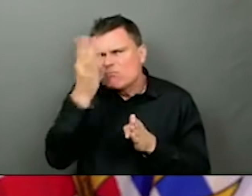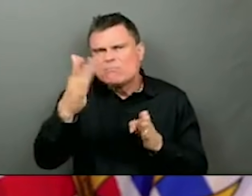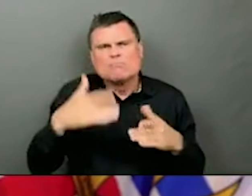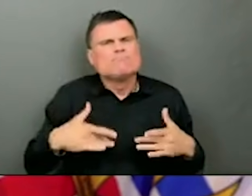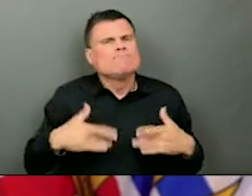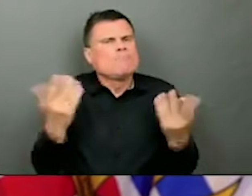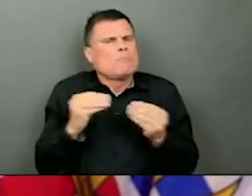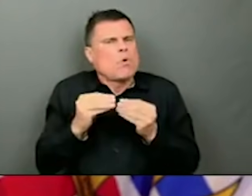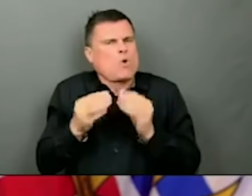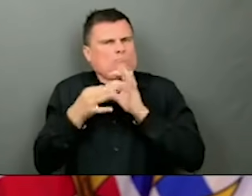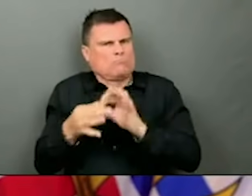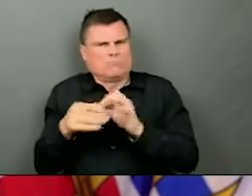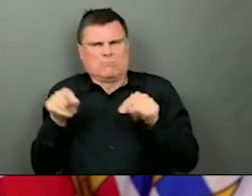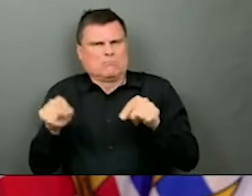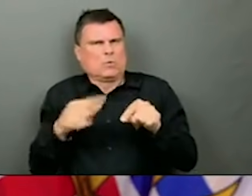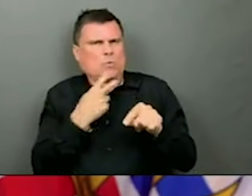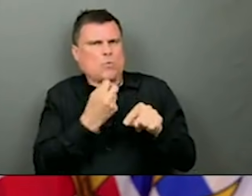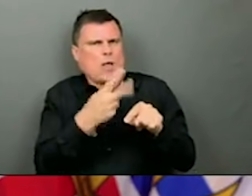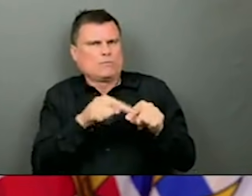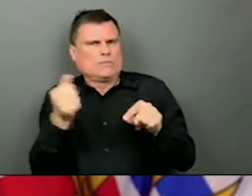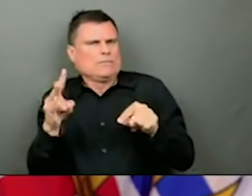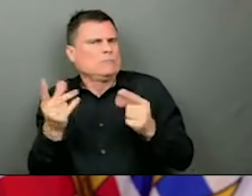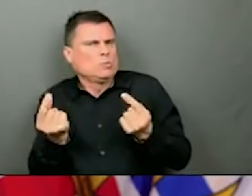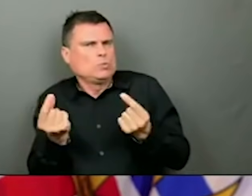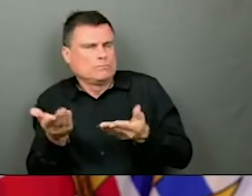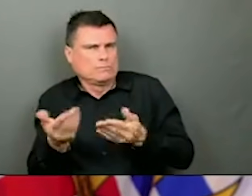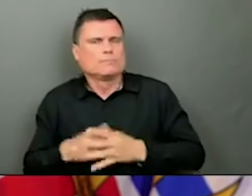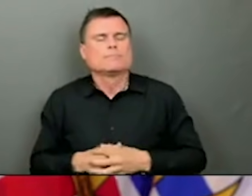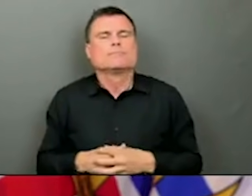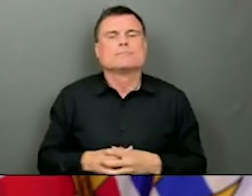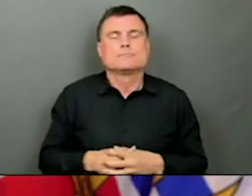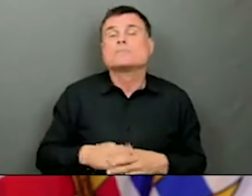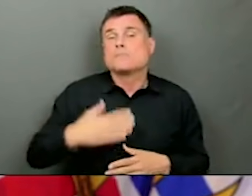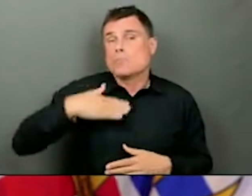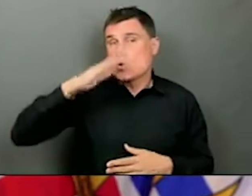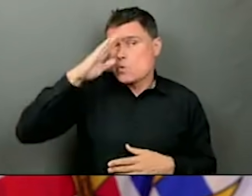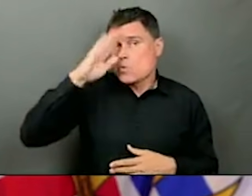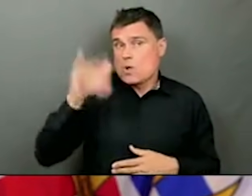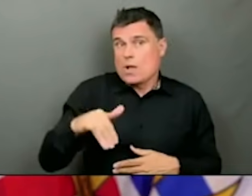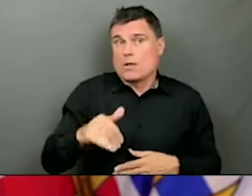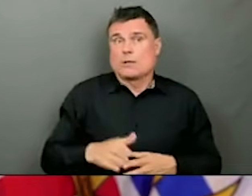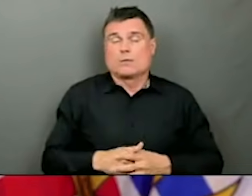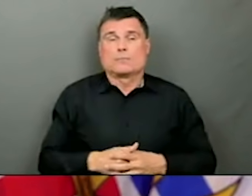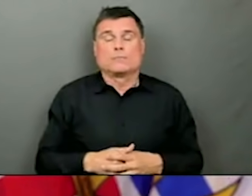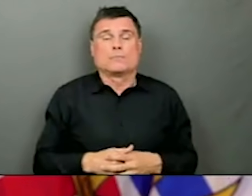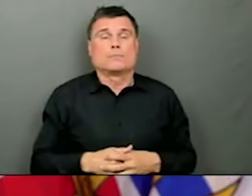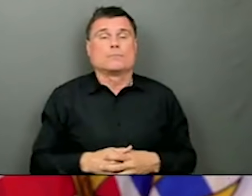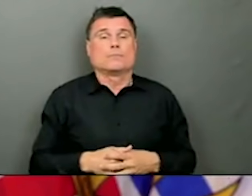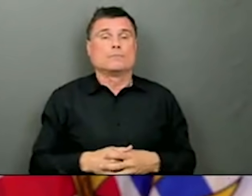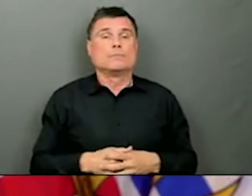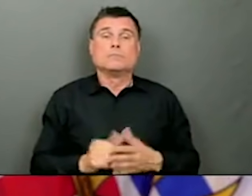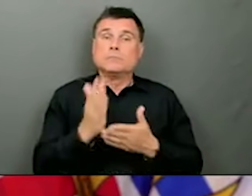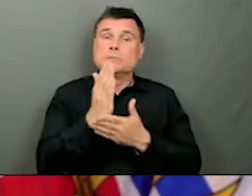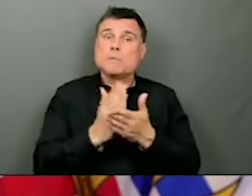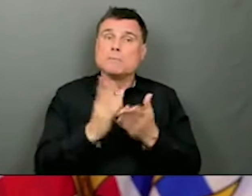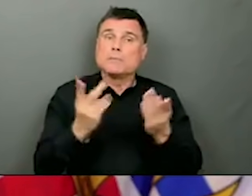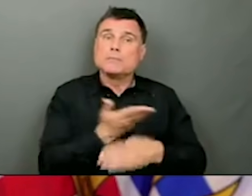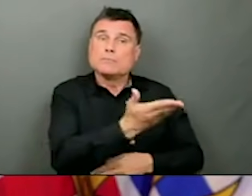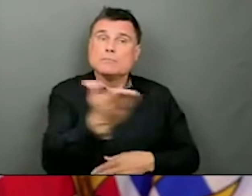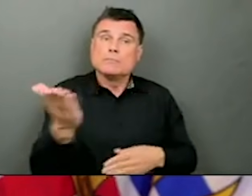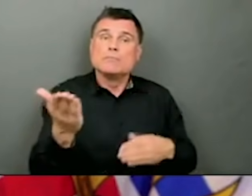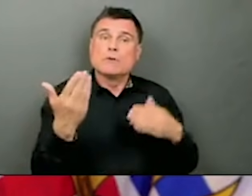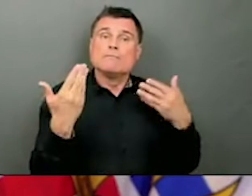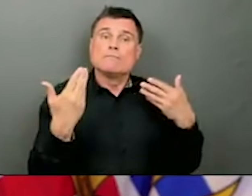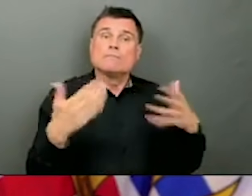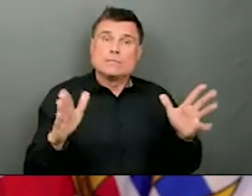in British Columbia who've received the AstraZeneca vaccine since we had our first shipment in about mid-March. We know that